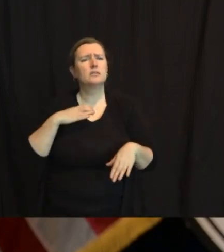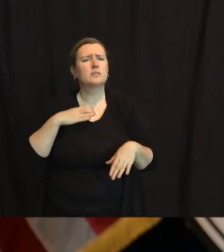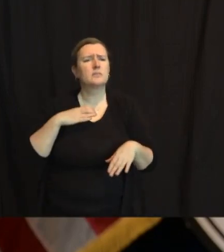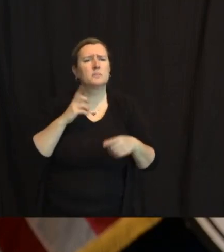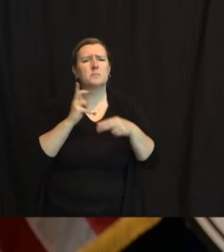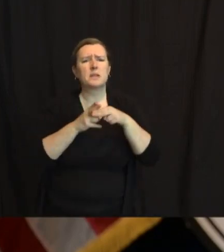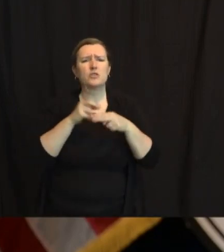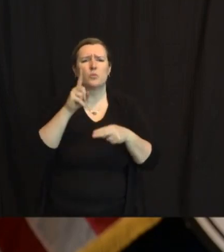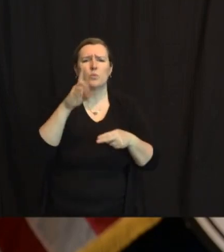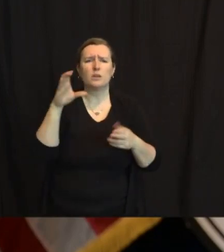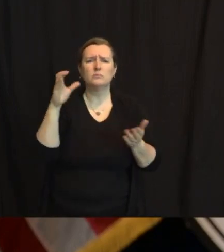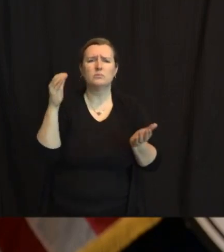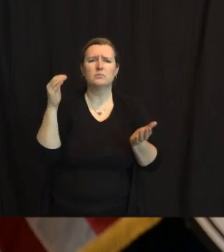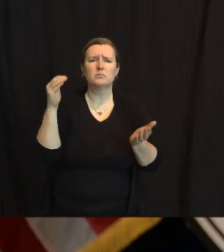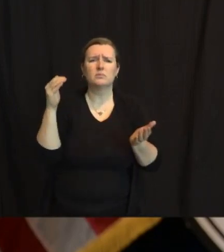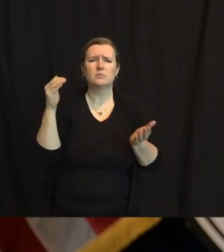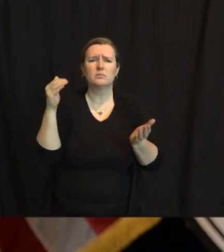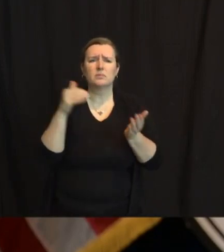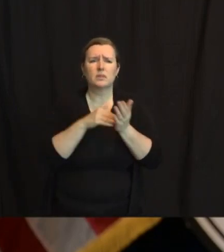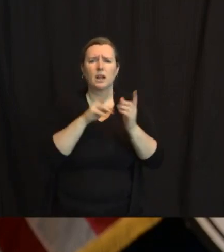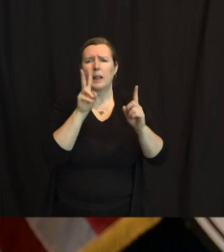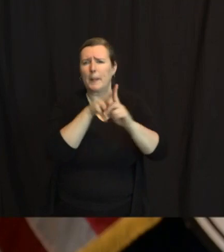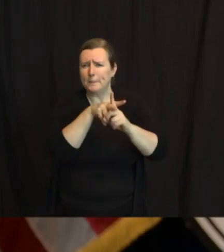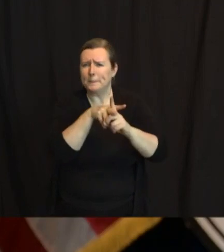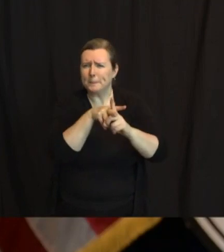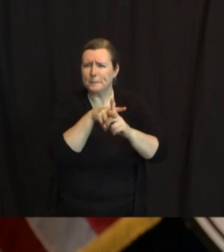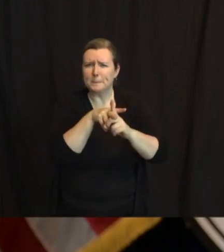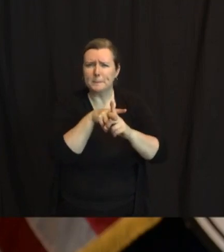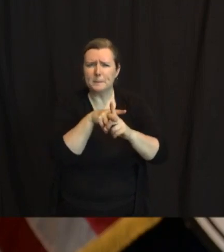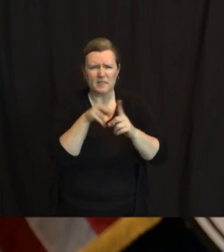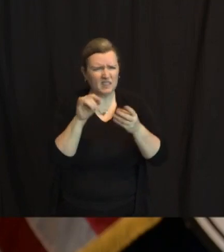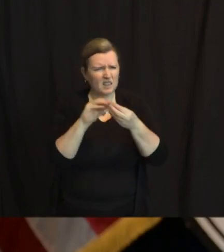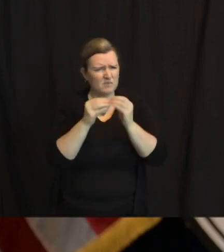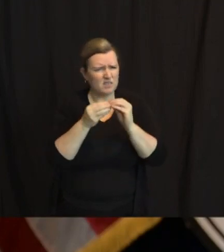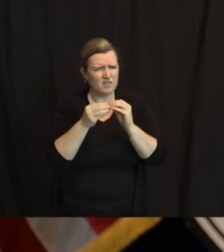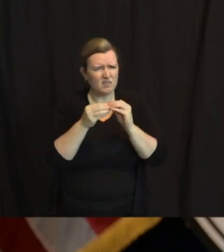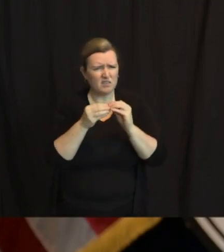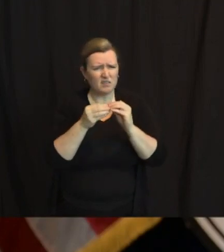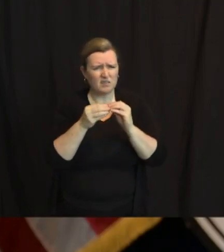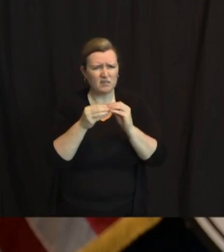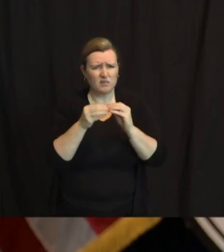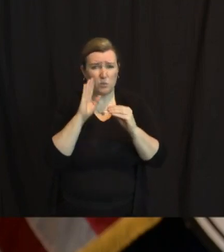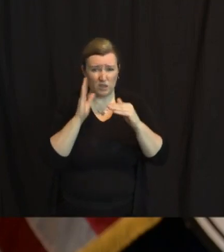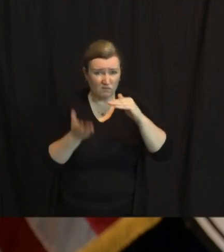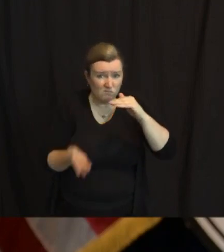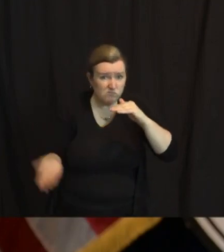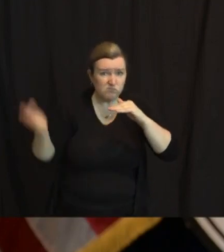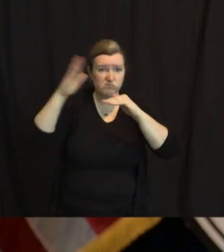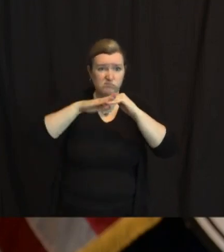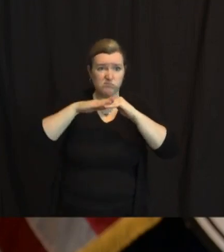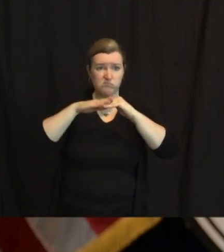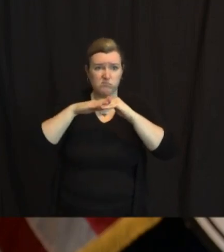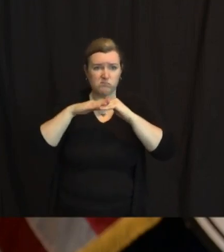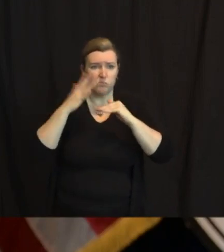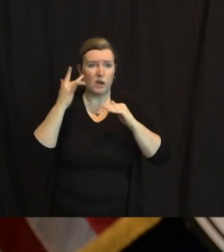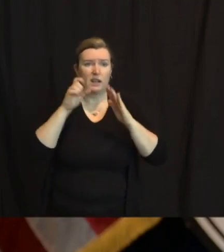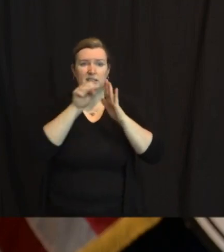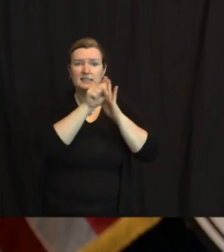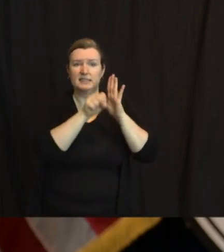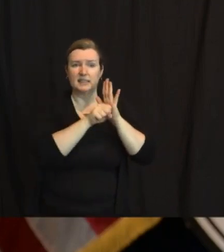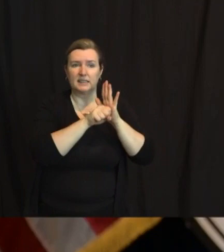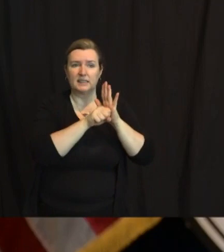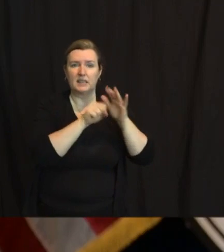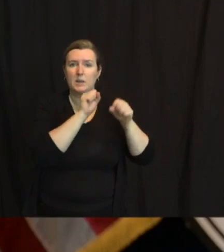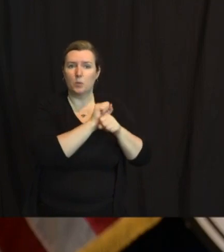that his office is seeing for unemployment. That number is obviously going to jump when state workers are furloughed. How do you